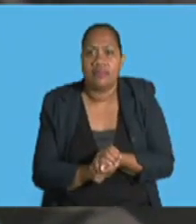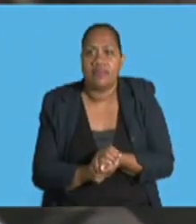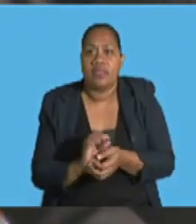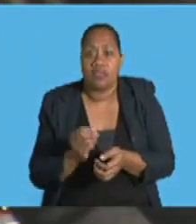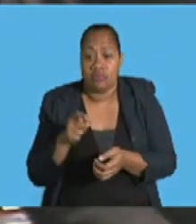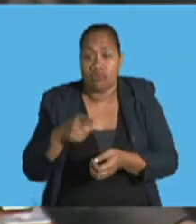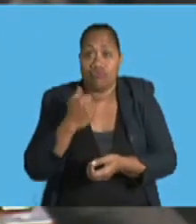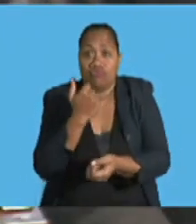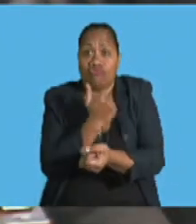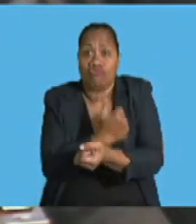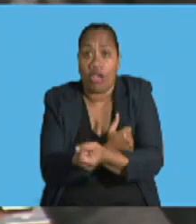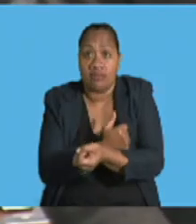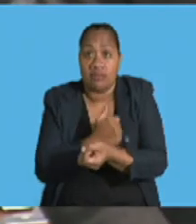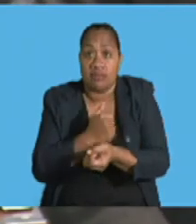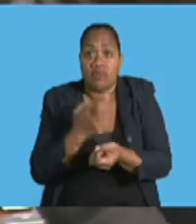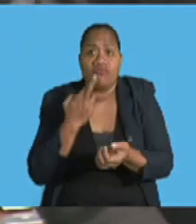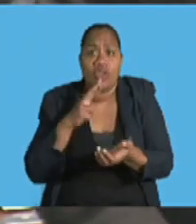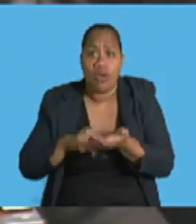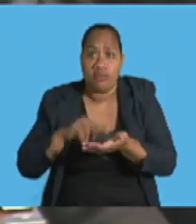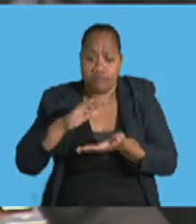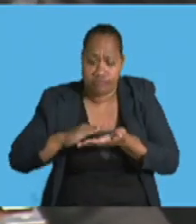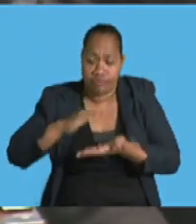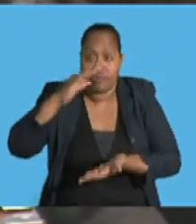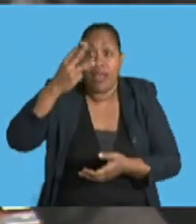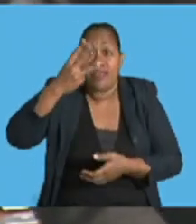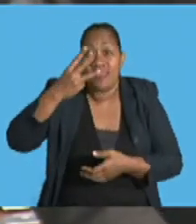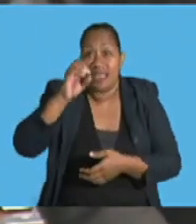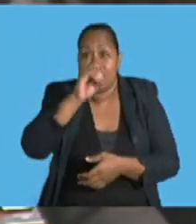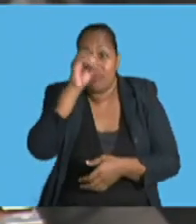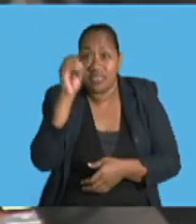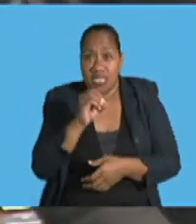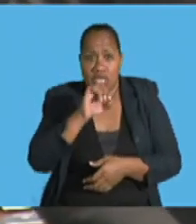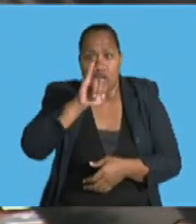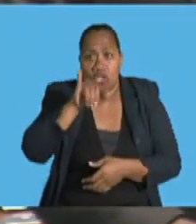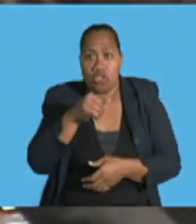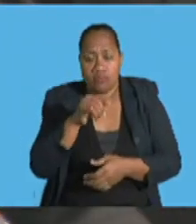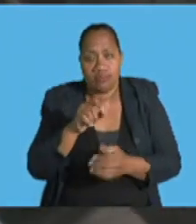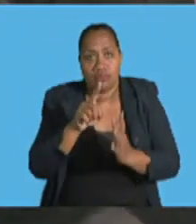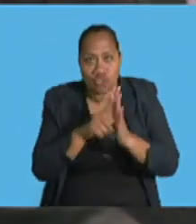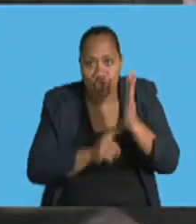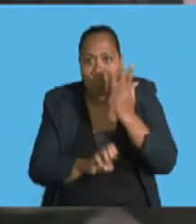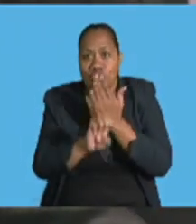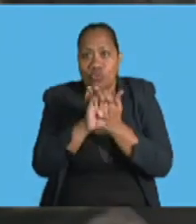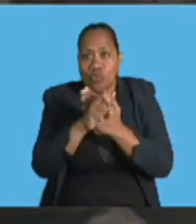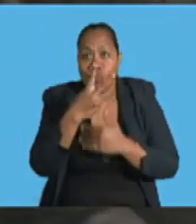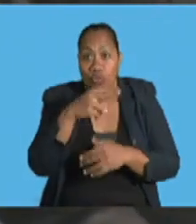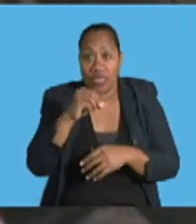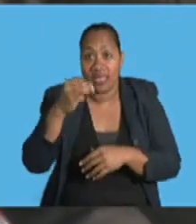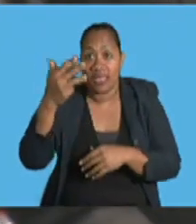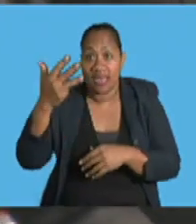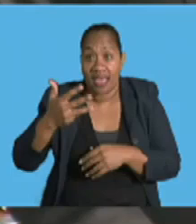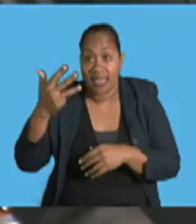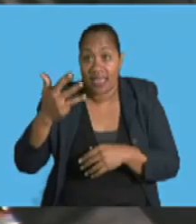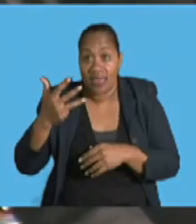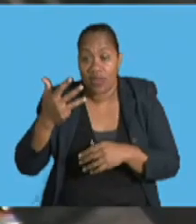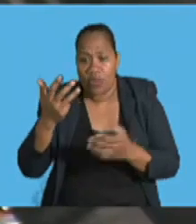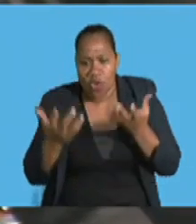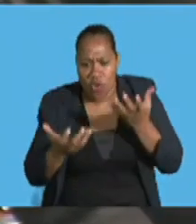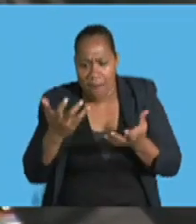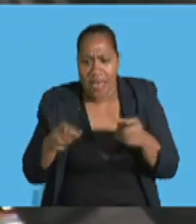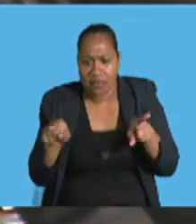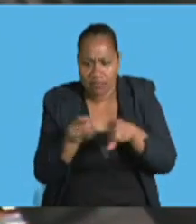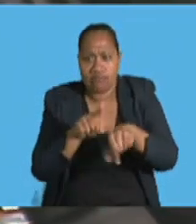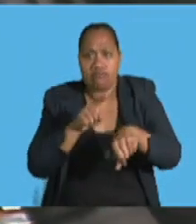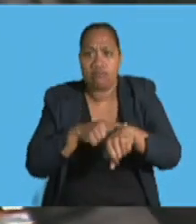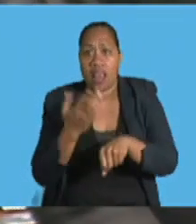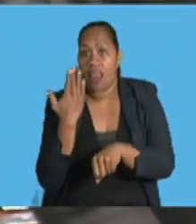increase of 13% in June 2019 when compared to the same period last year. This